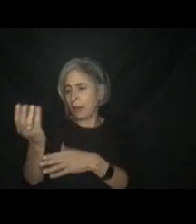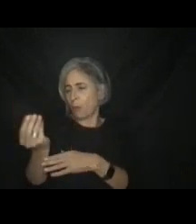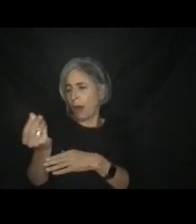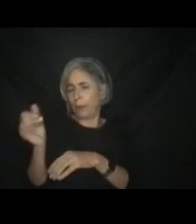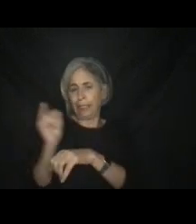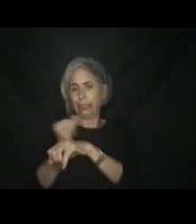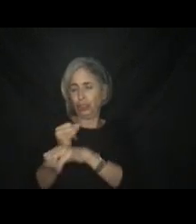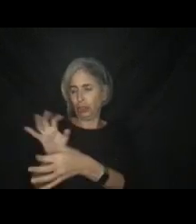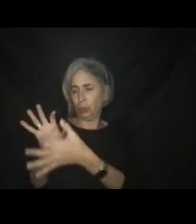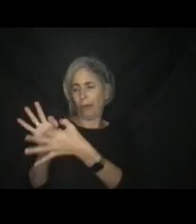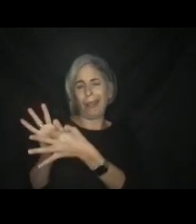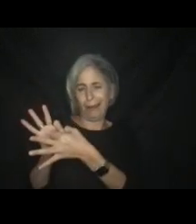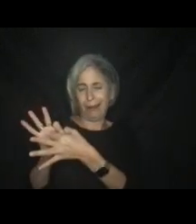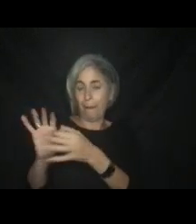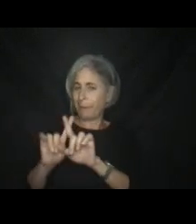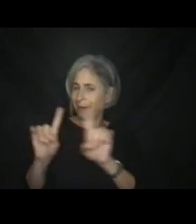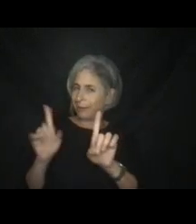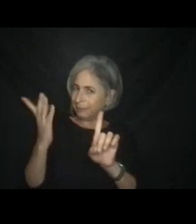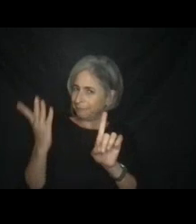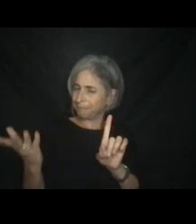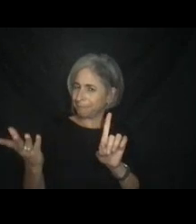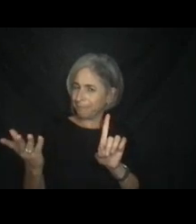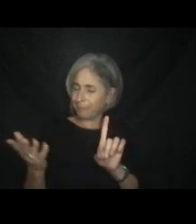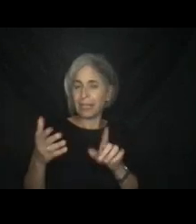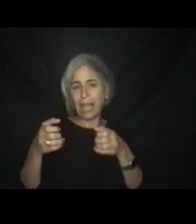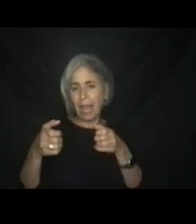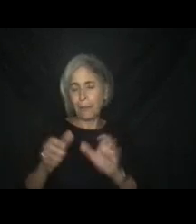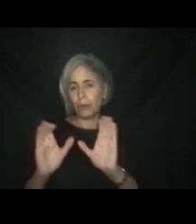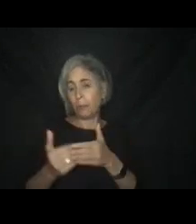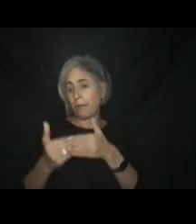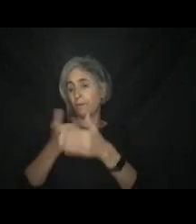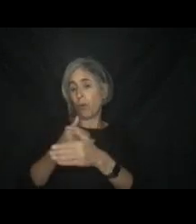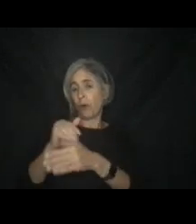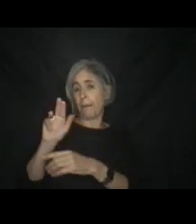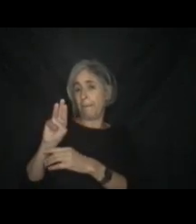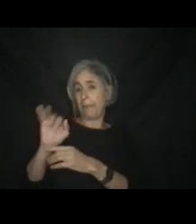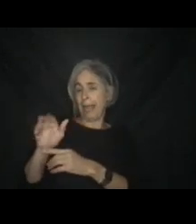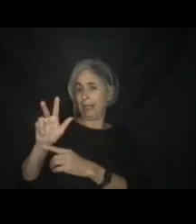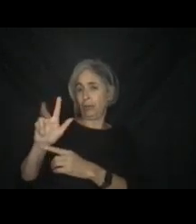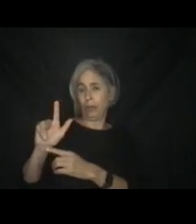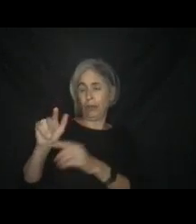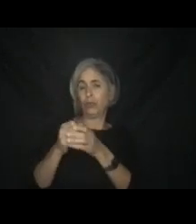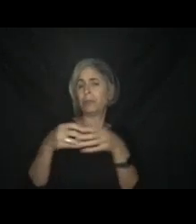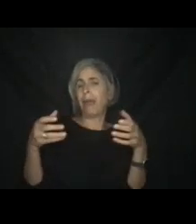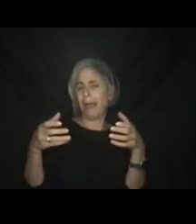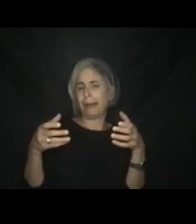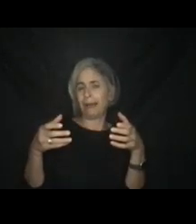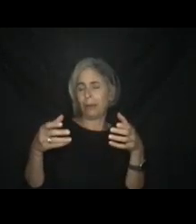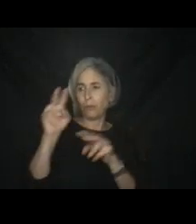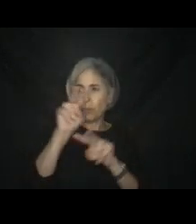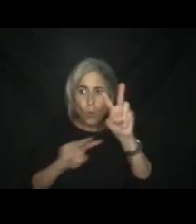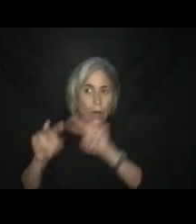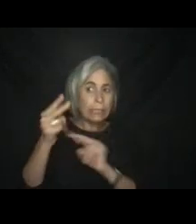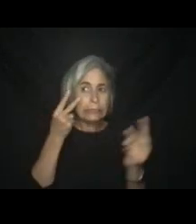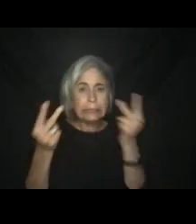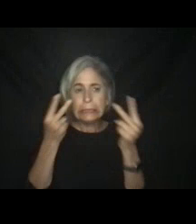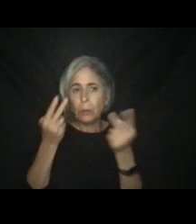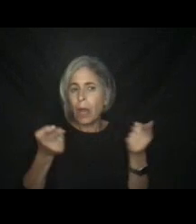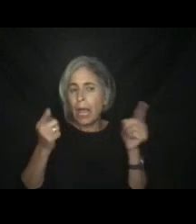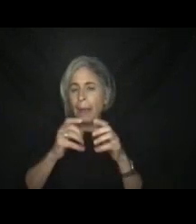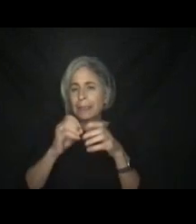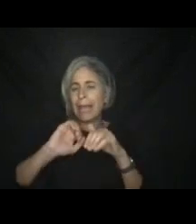related. However, there's a good chance before May 23rd it's expanded. So we have to watch and see how it is